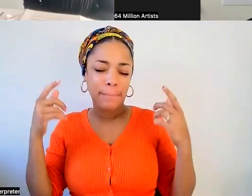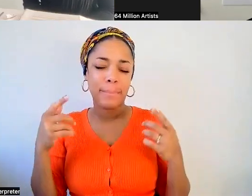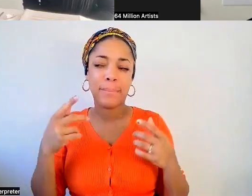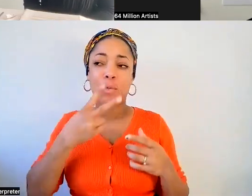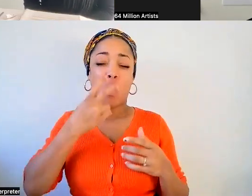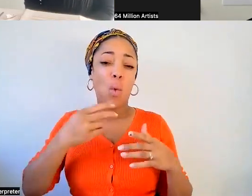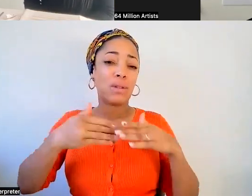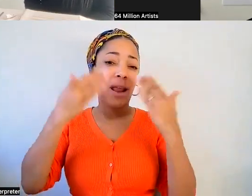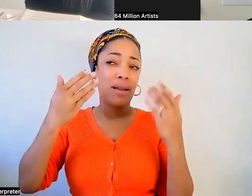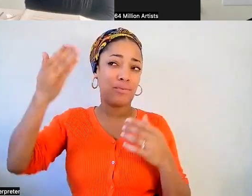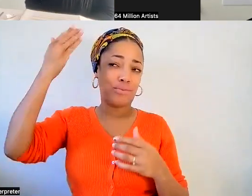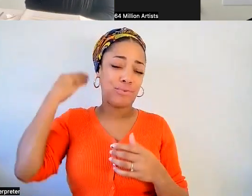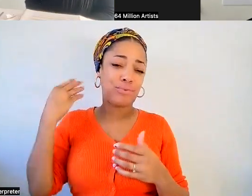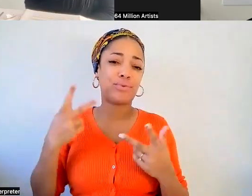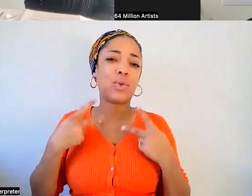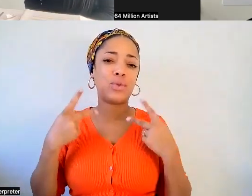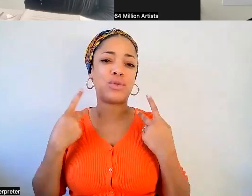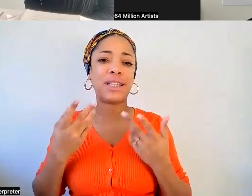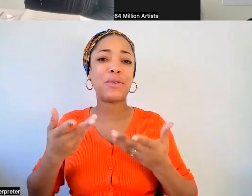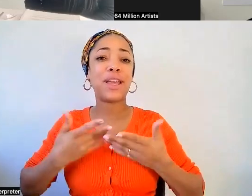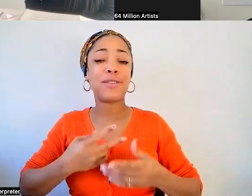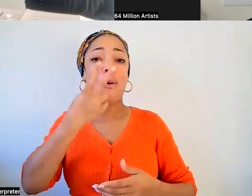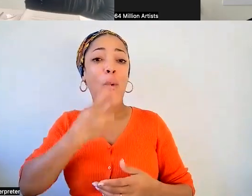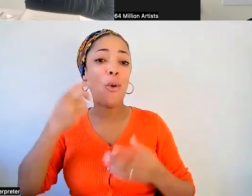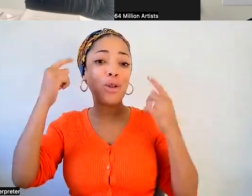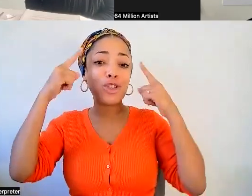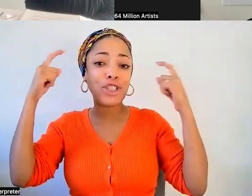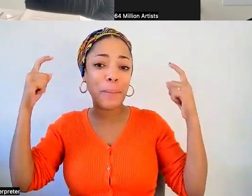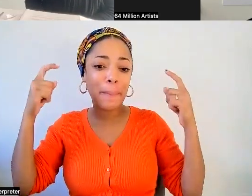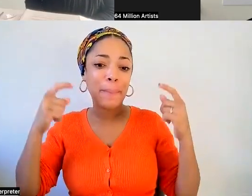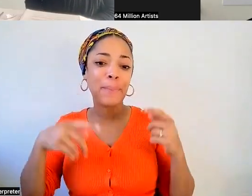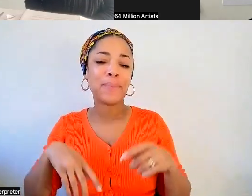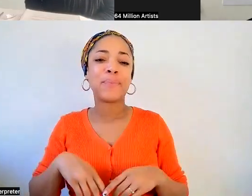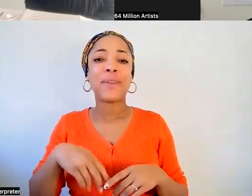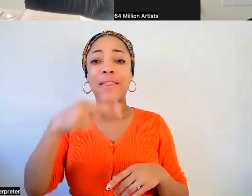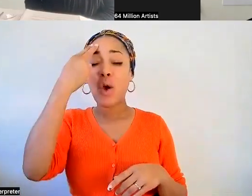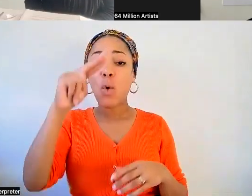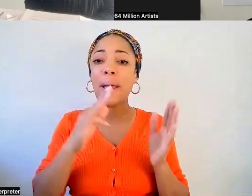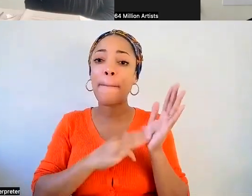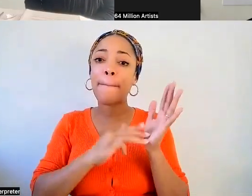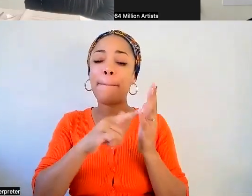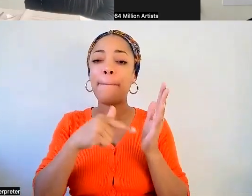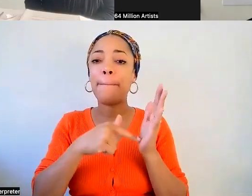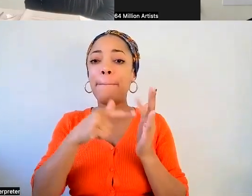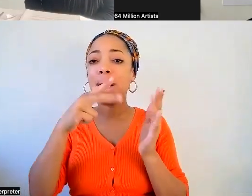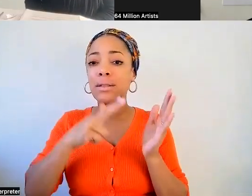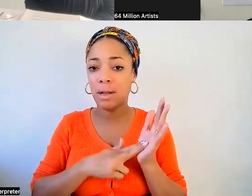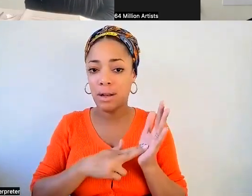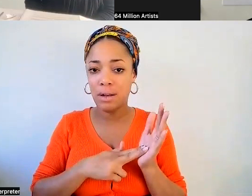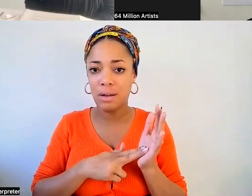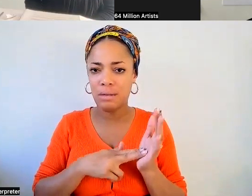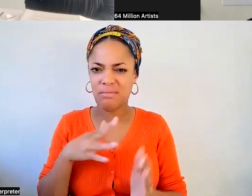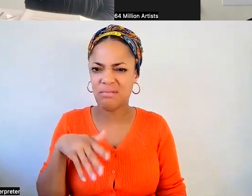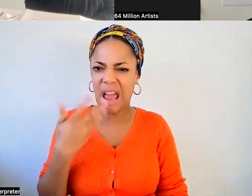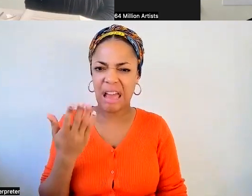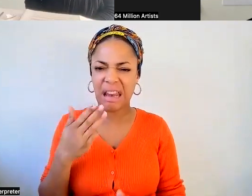school, they gave us old sheep, right, which they used to call mutton. And I didn't like mutton